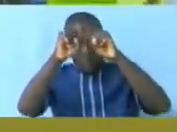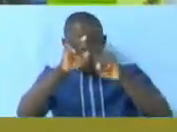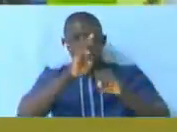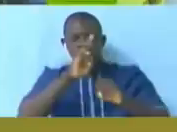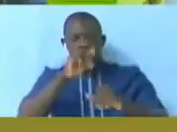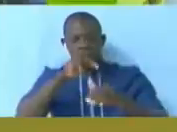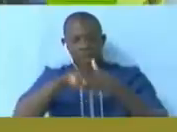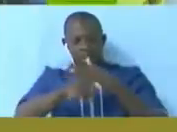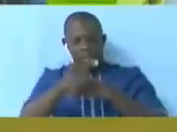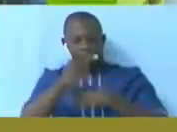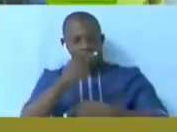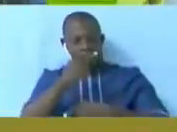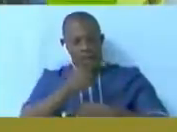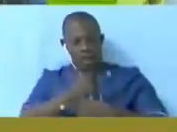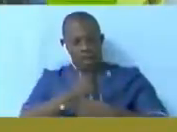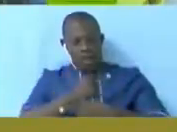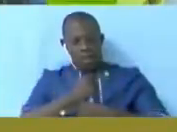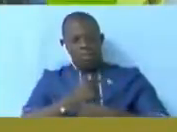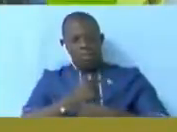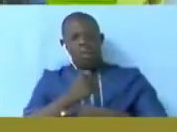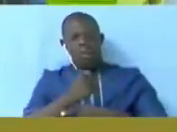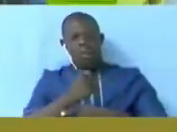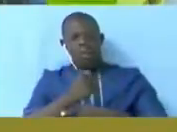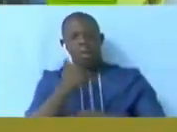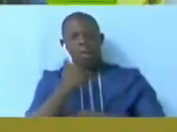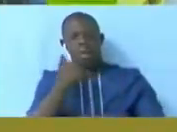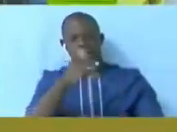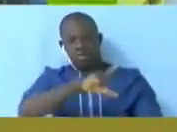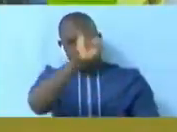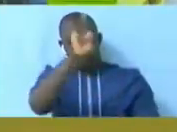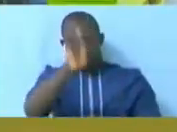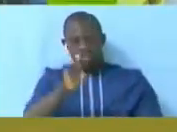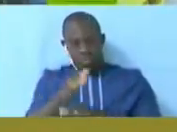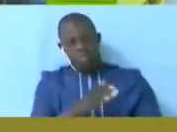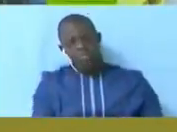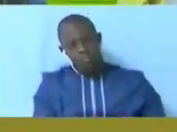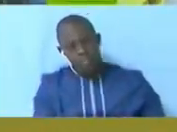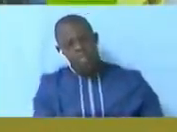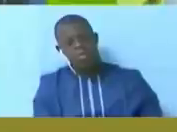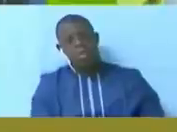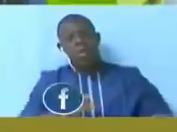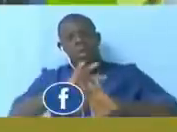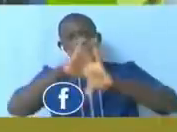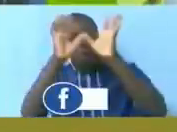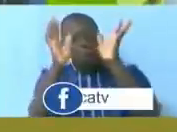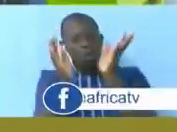the day? All of the people involved are